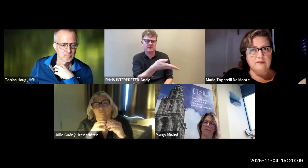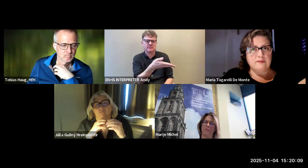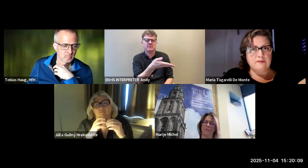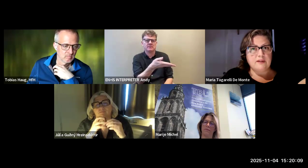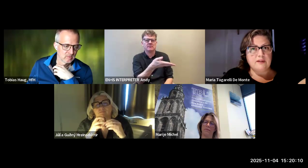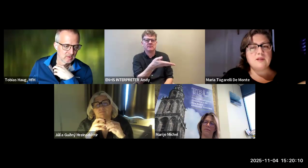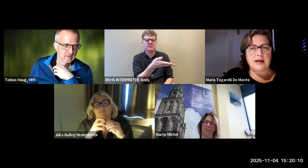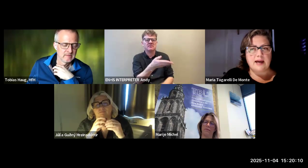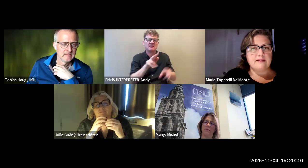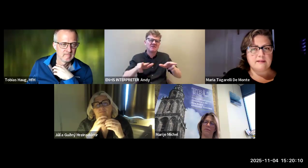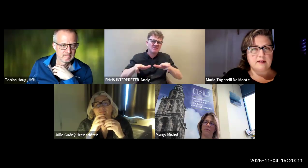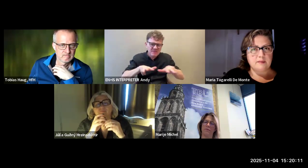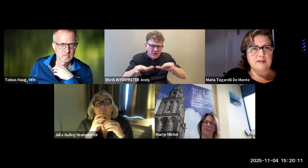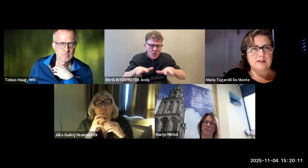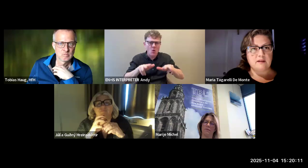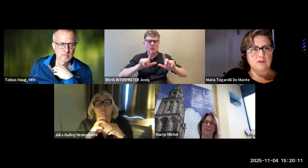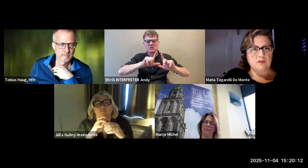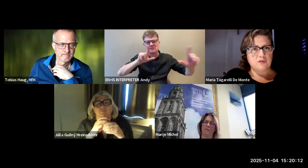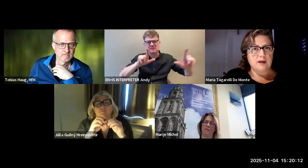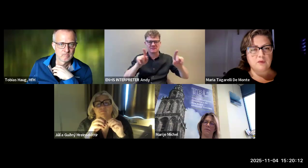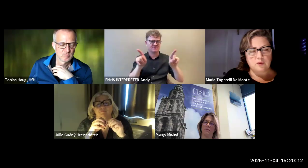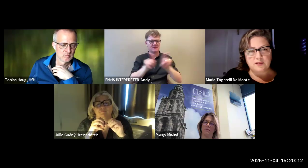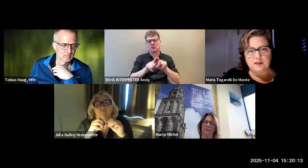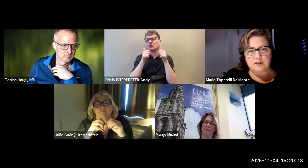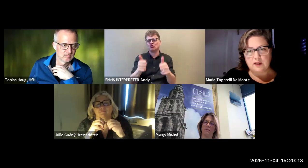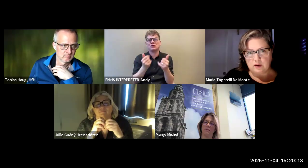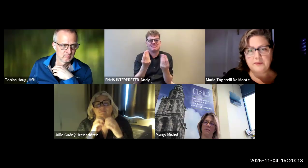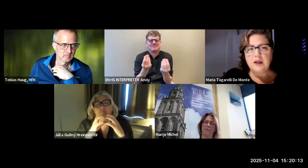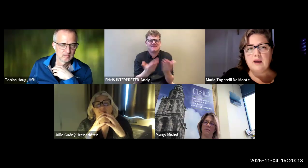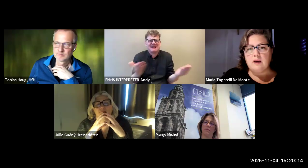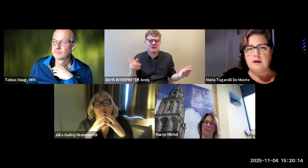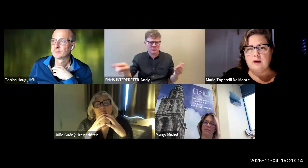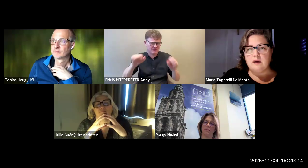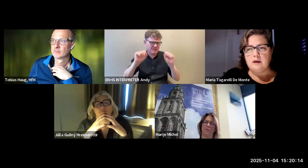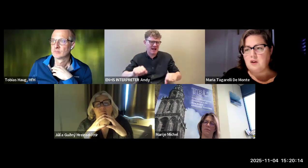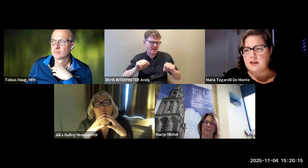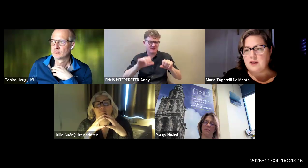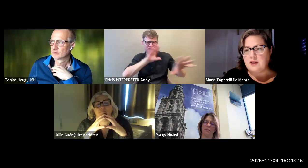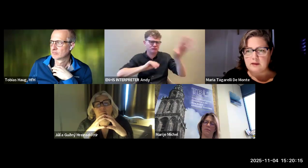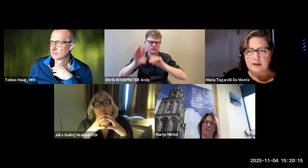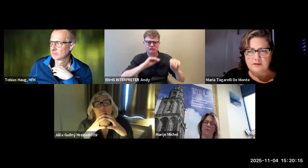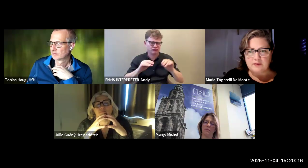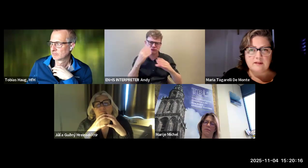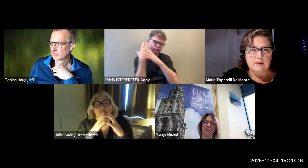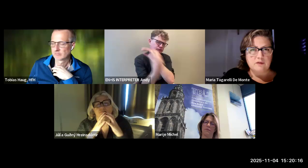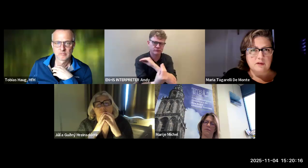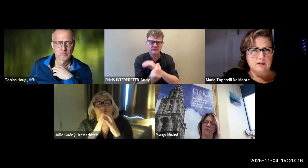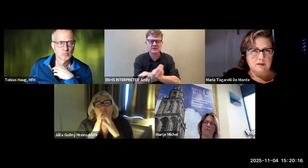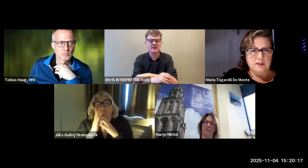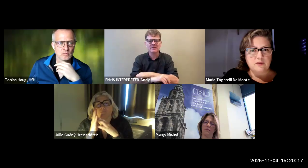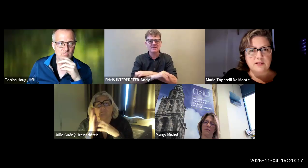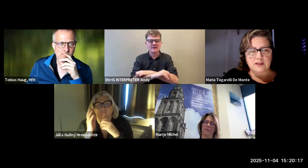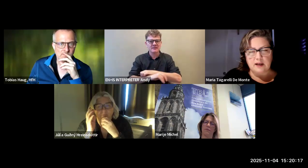introducing videos as materials for them to study on. In all cases, I mean, if this